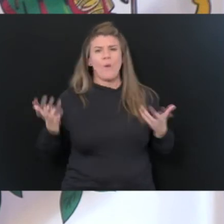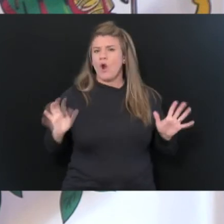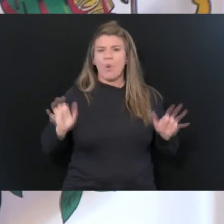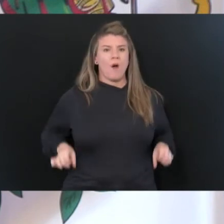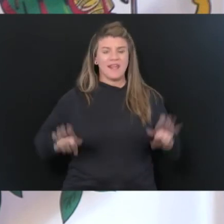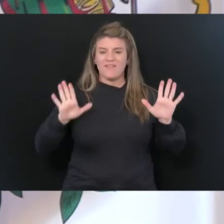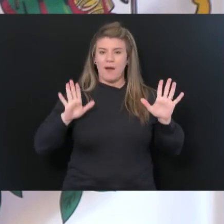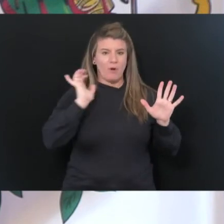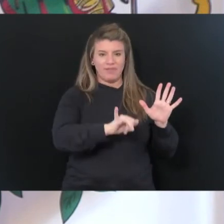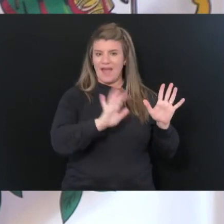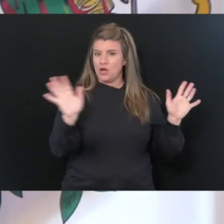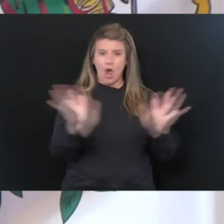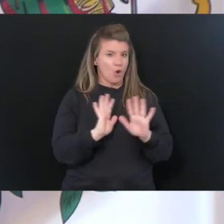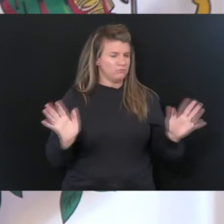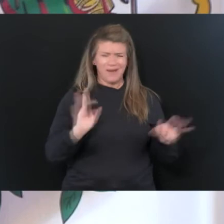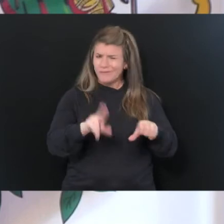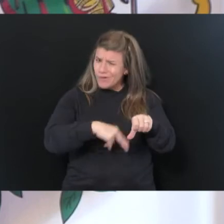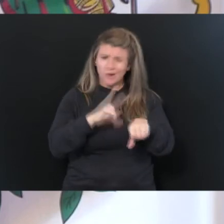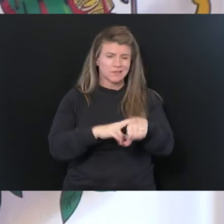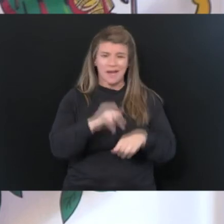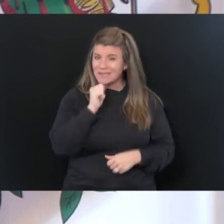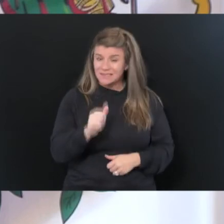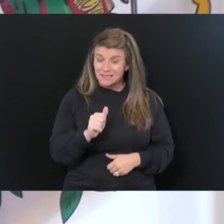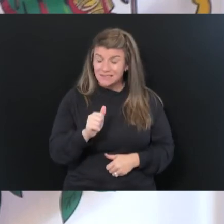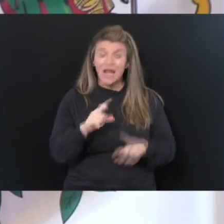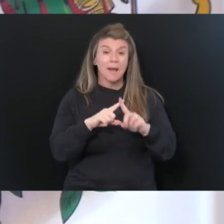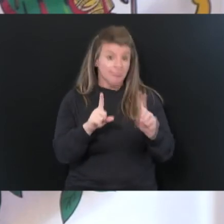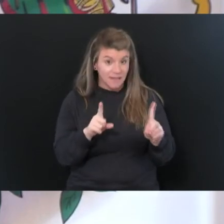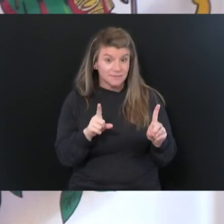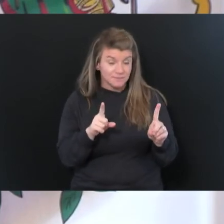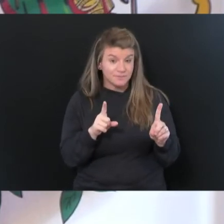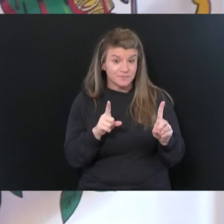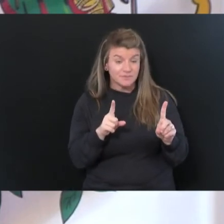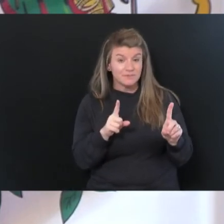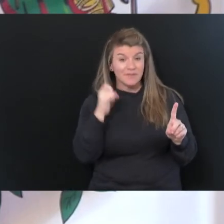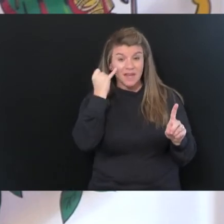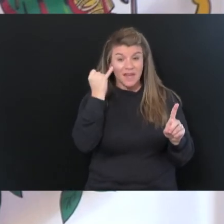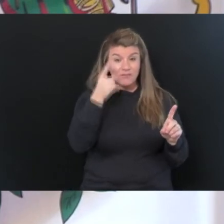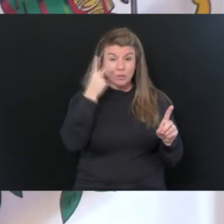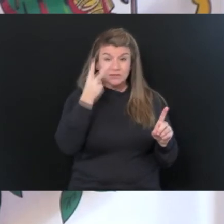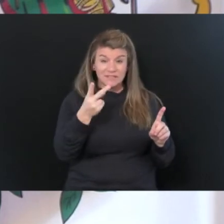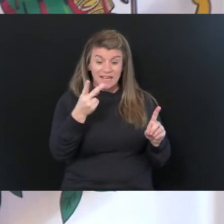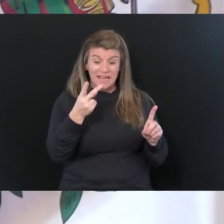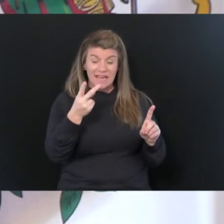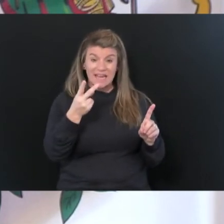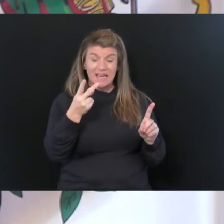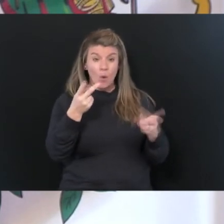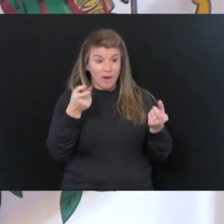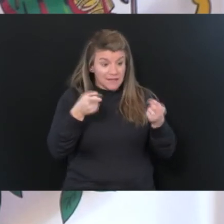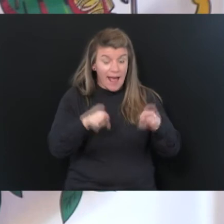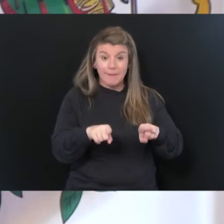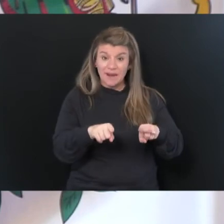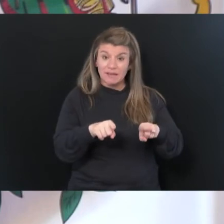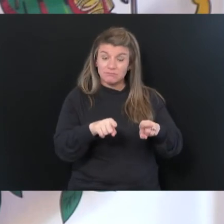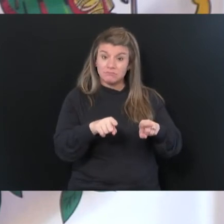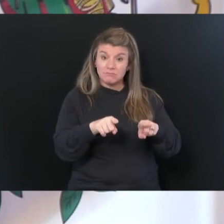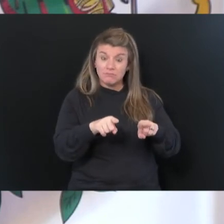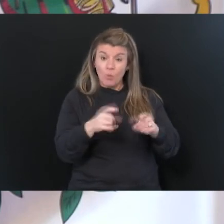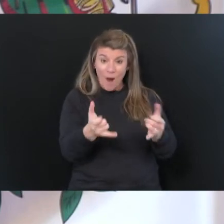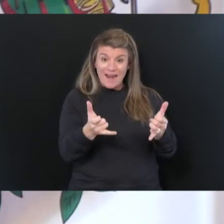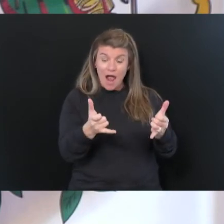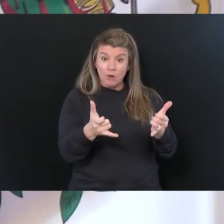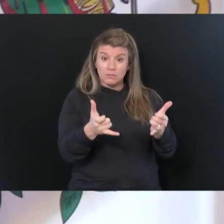of that, do we? Of course we don't. But at the end of the day, if we're doing this way, from the standpoint